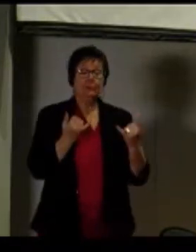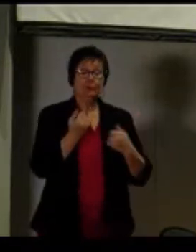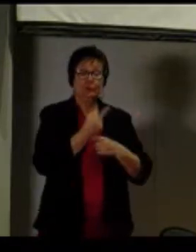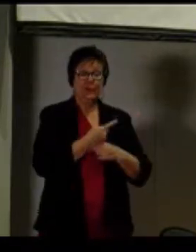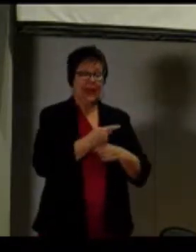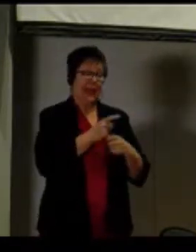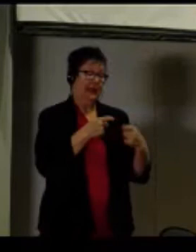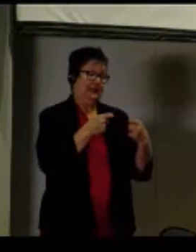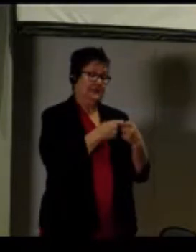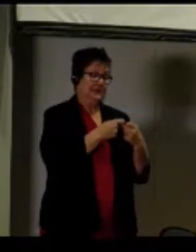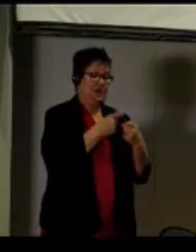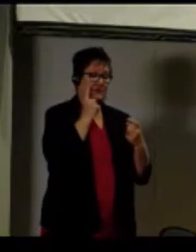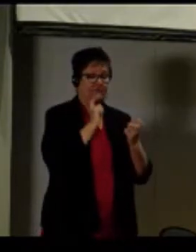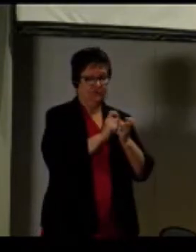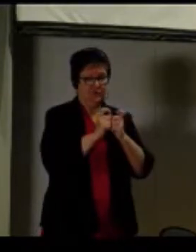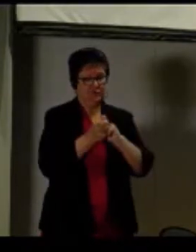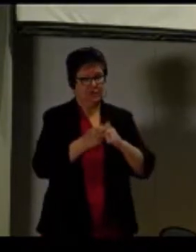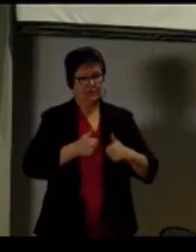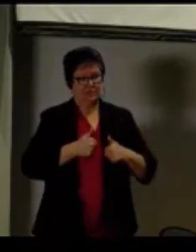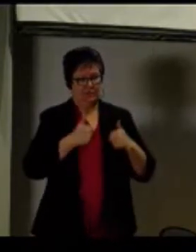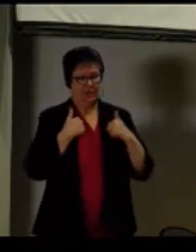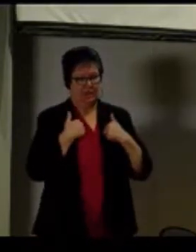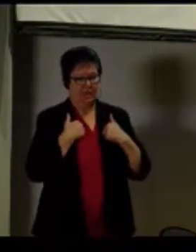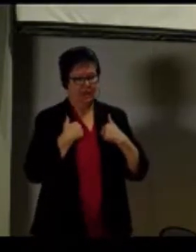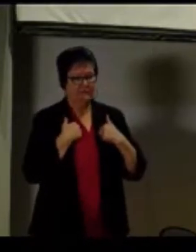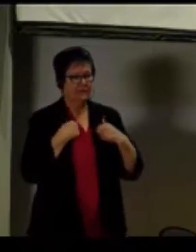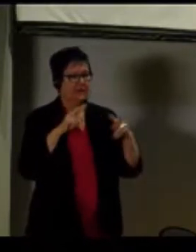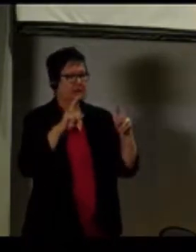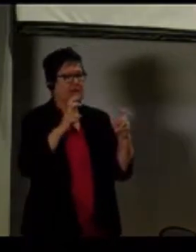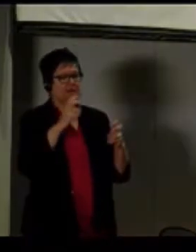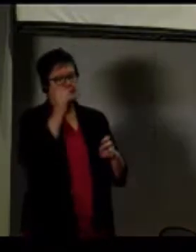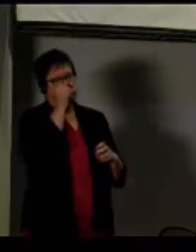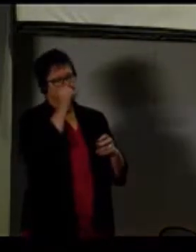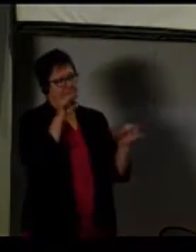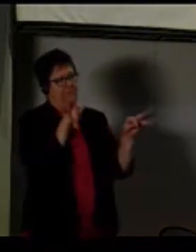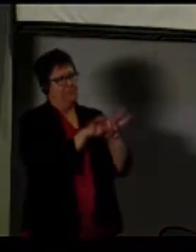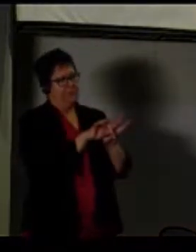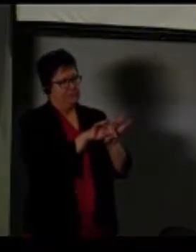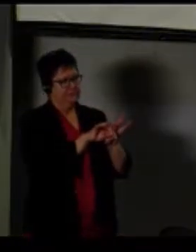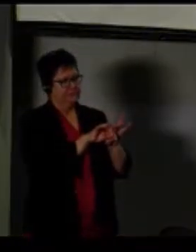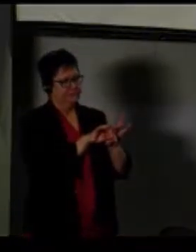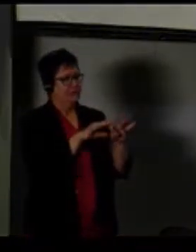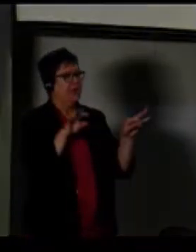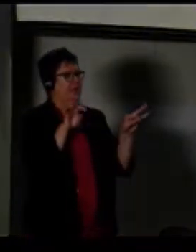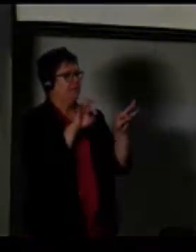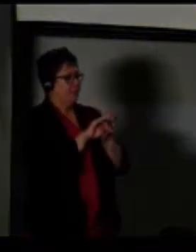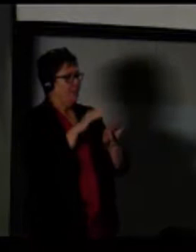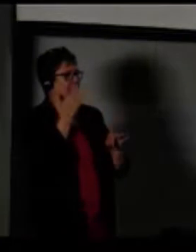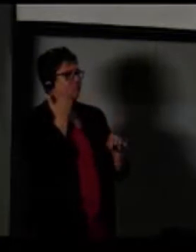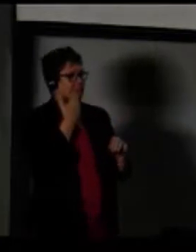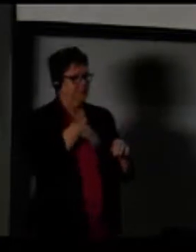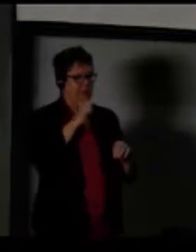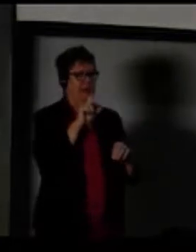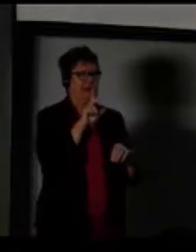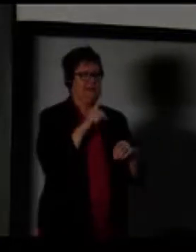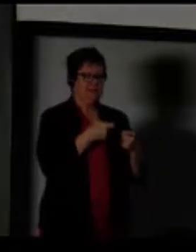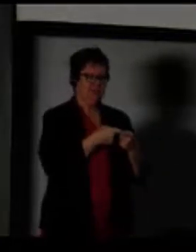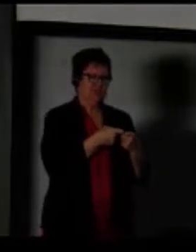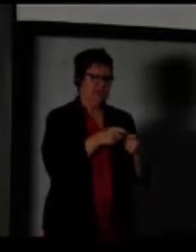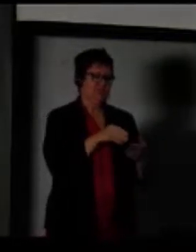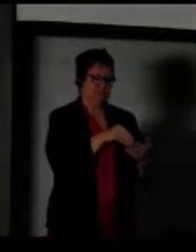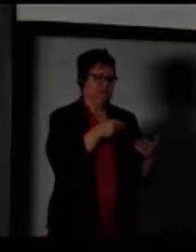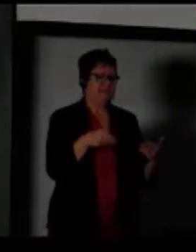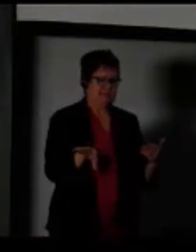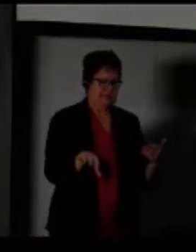digitizing to change lives, and it's a really important topic. It's important because digitization is expensive.